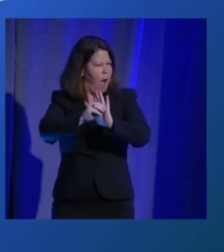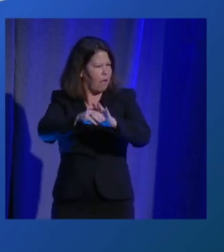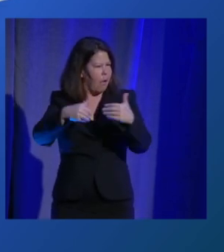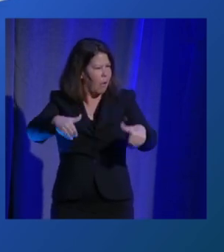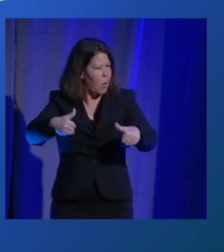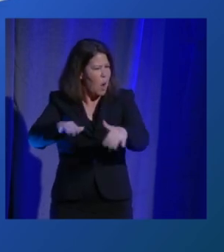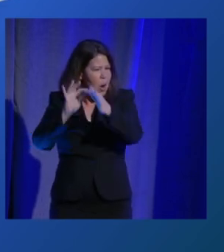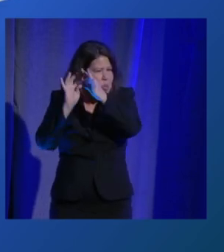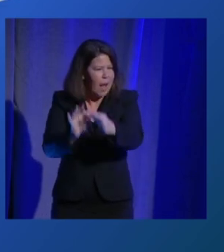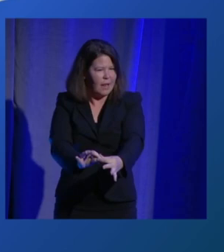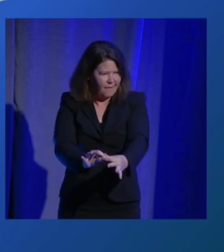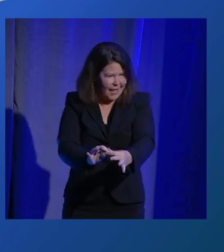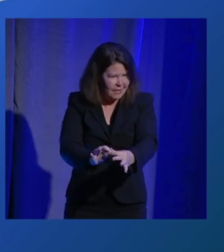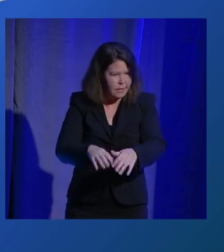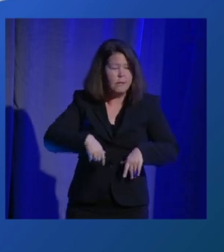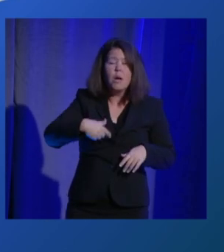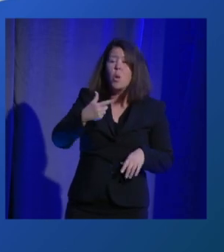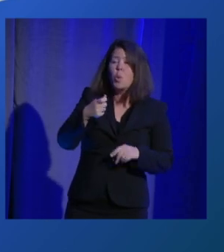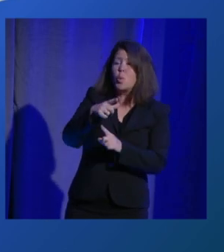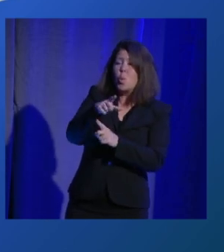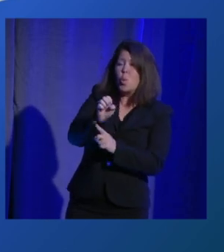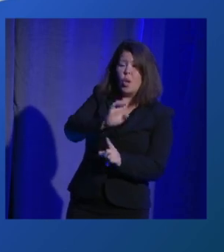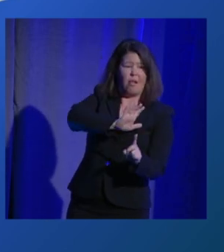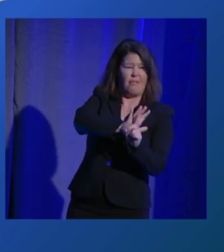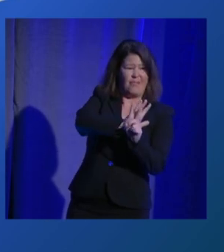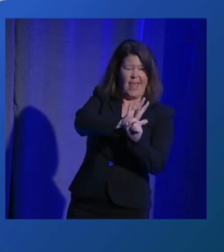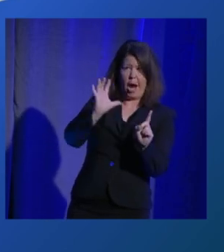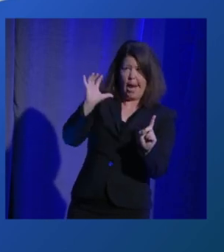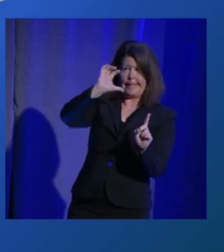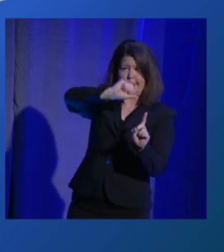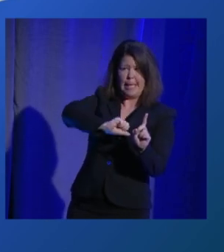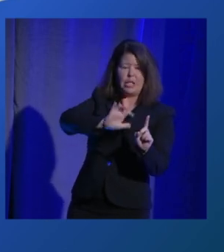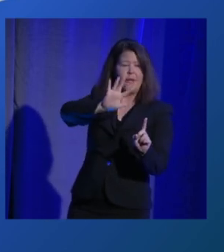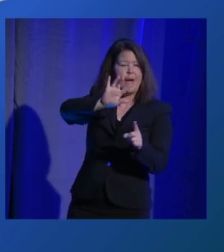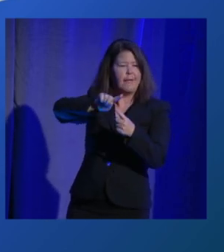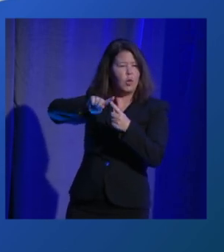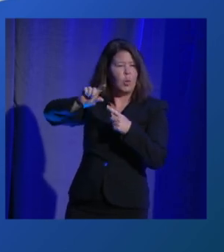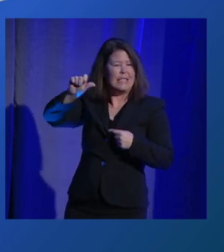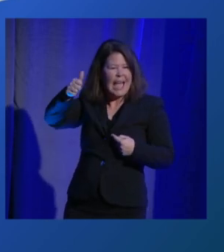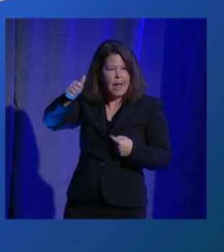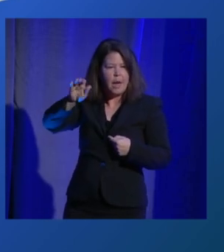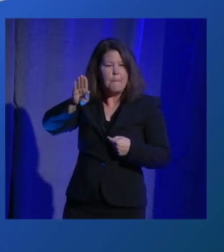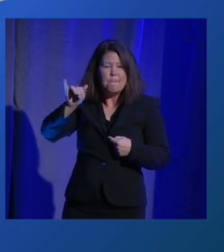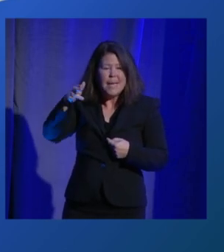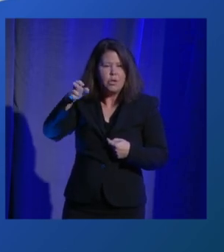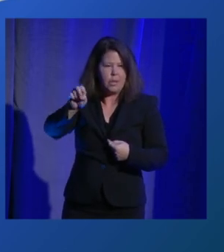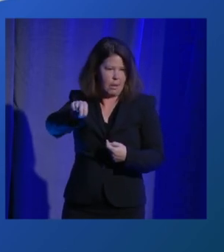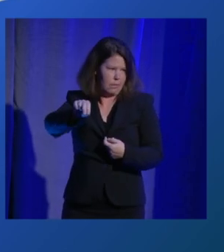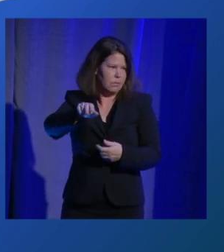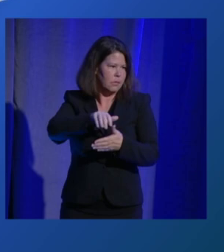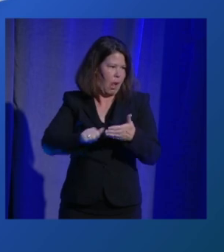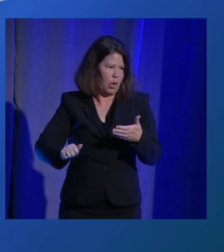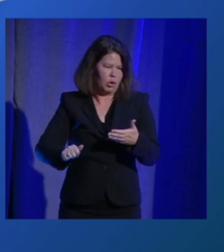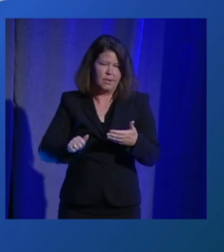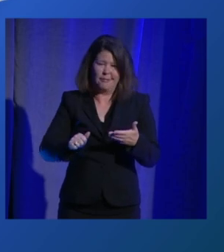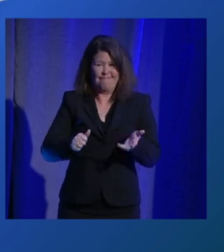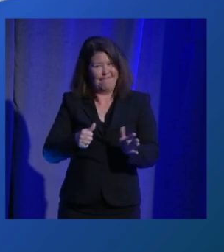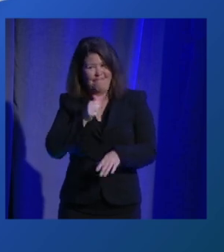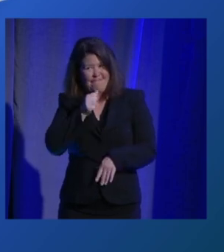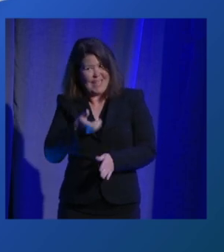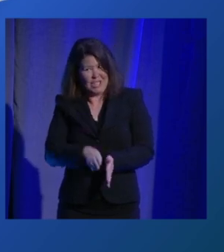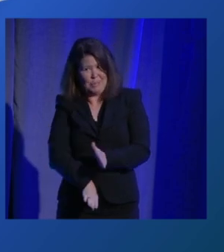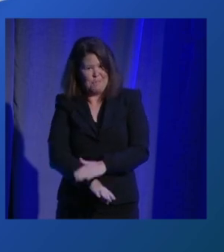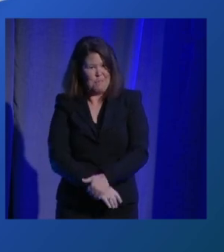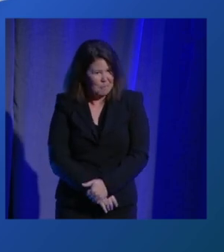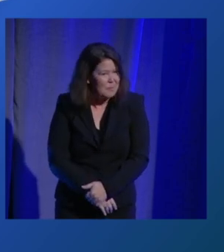to take for the next itation 5 to10 billion dollar so it's not cheap the other thing is